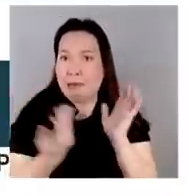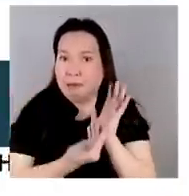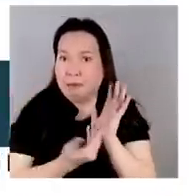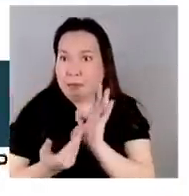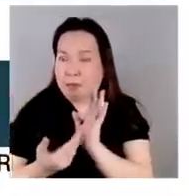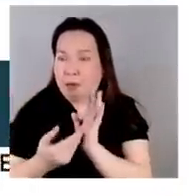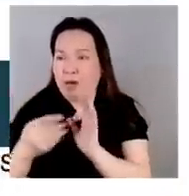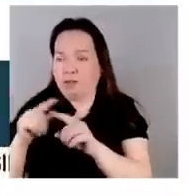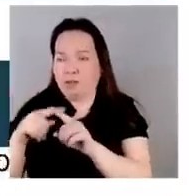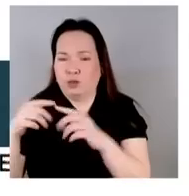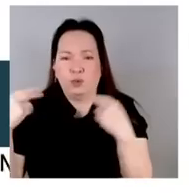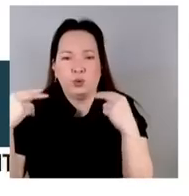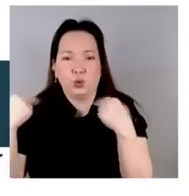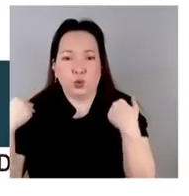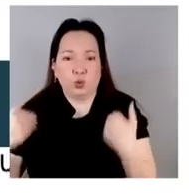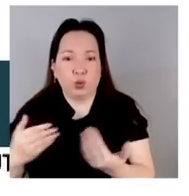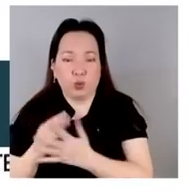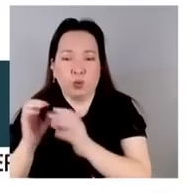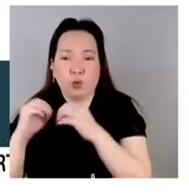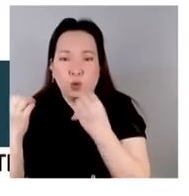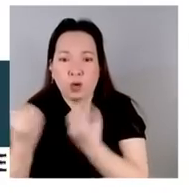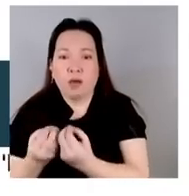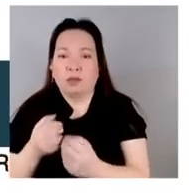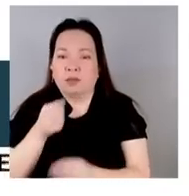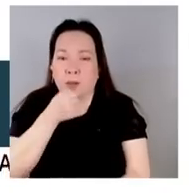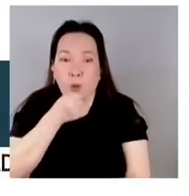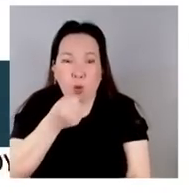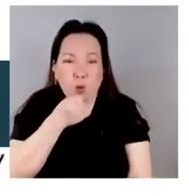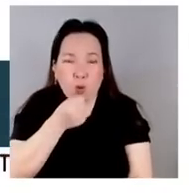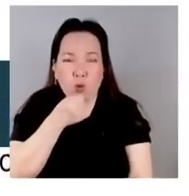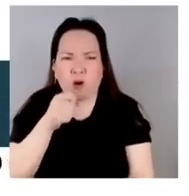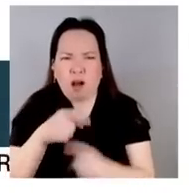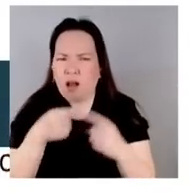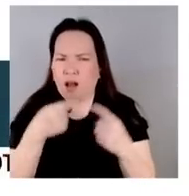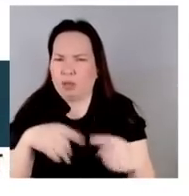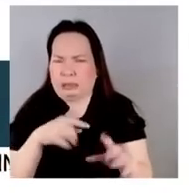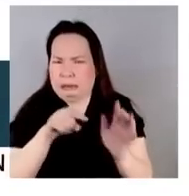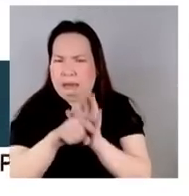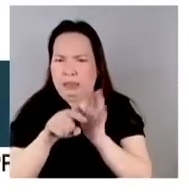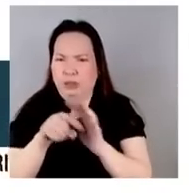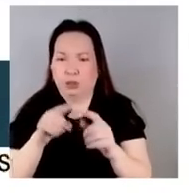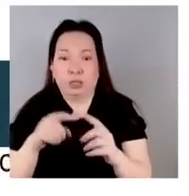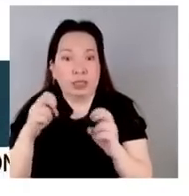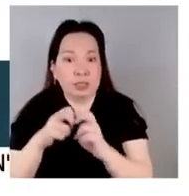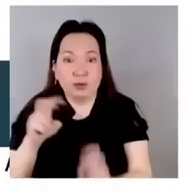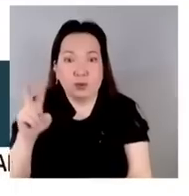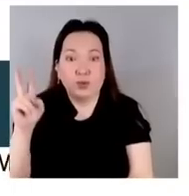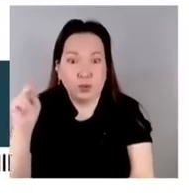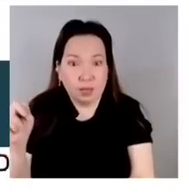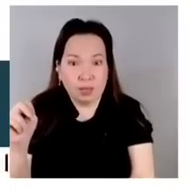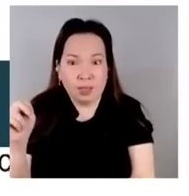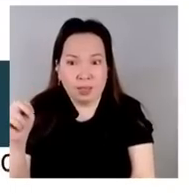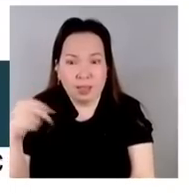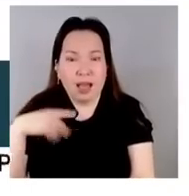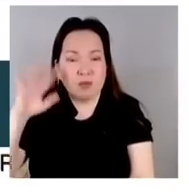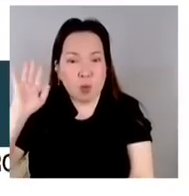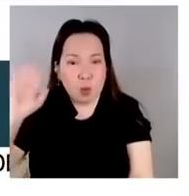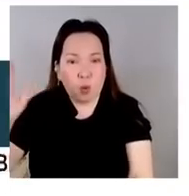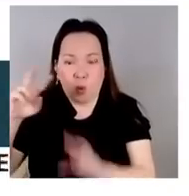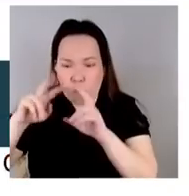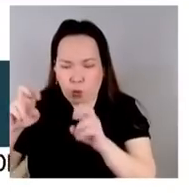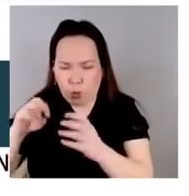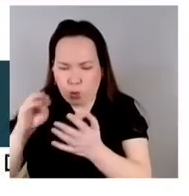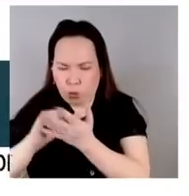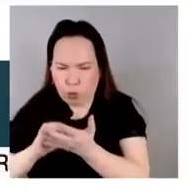rights organizations, from journalists, about the extent of the killings, from the UN, indeed, which issued its own report